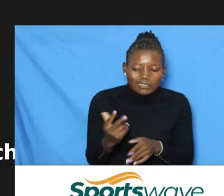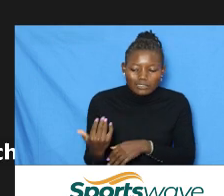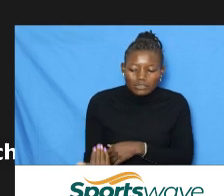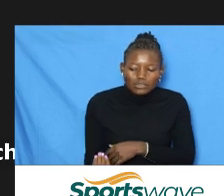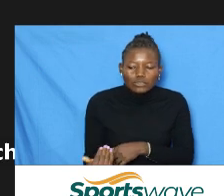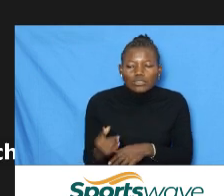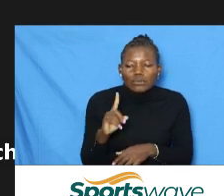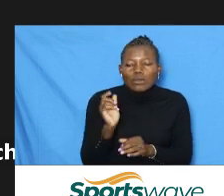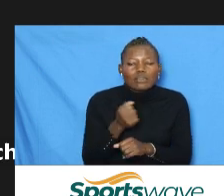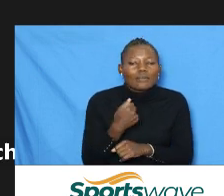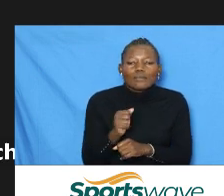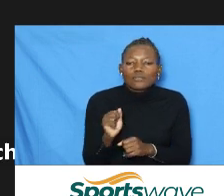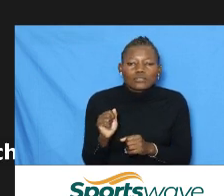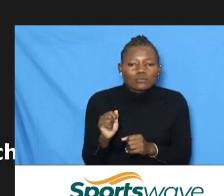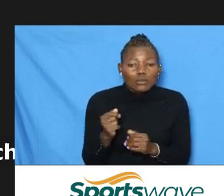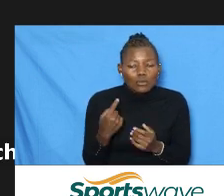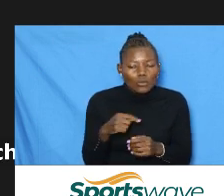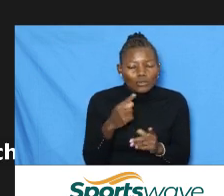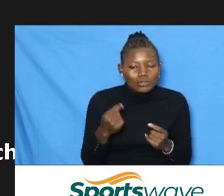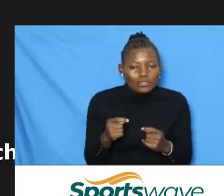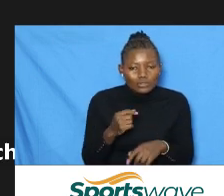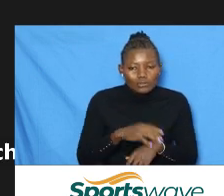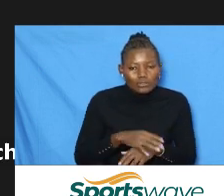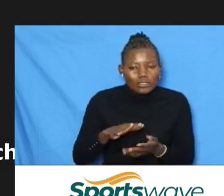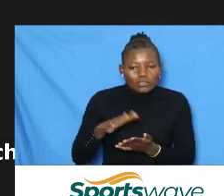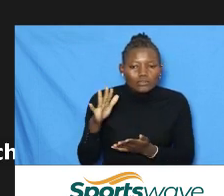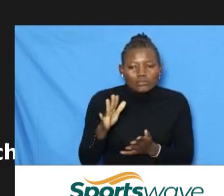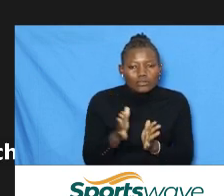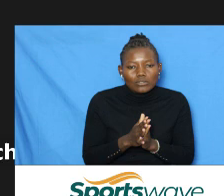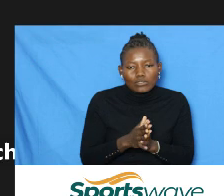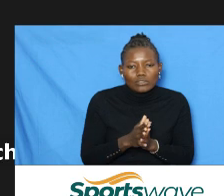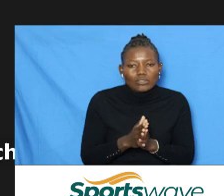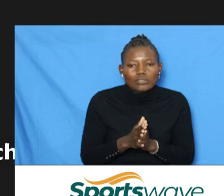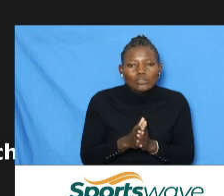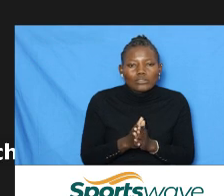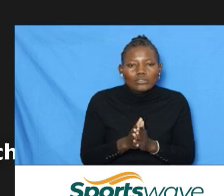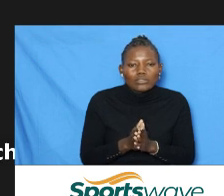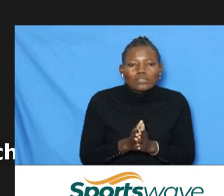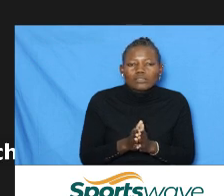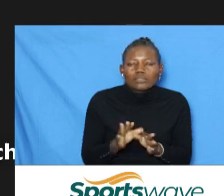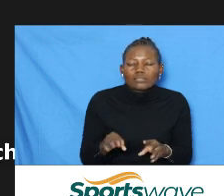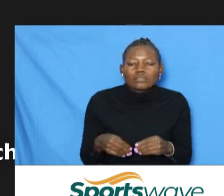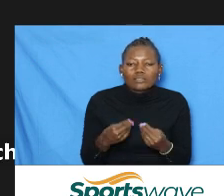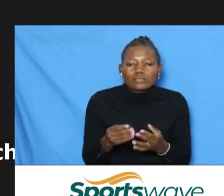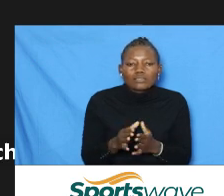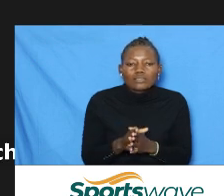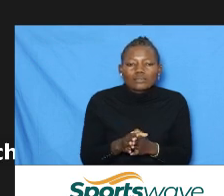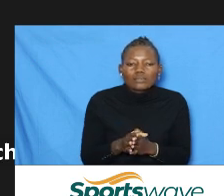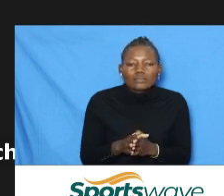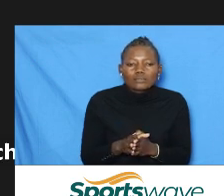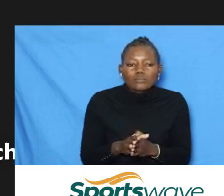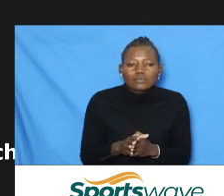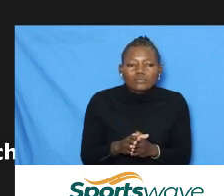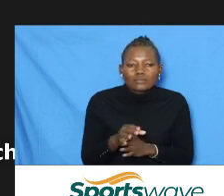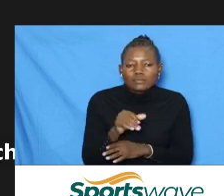One person cannot do that. So we're trying to get as many people on board to go and cut across board so that we provide